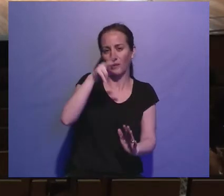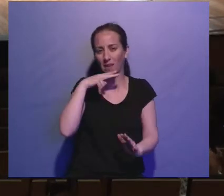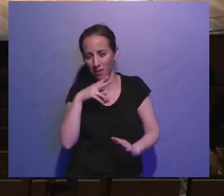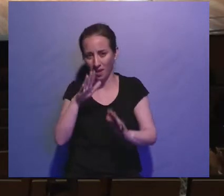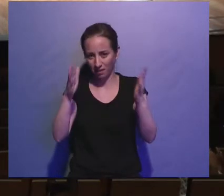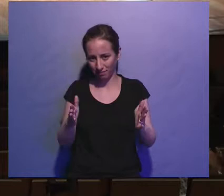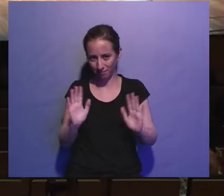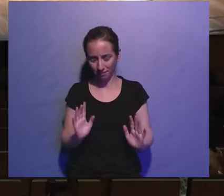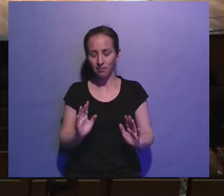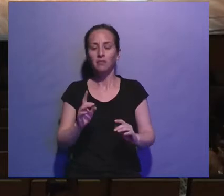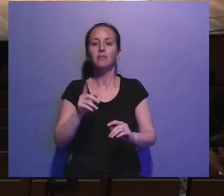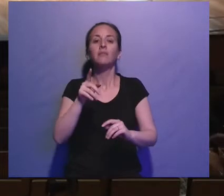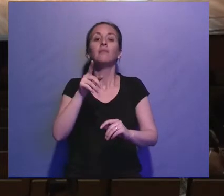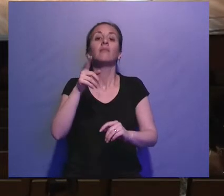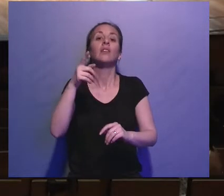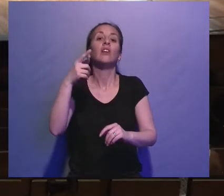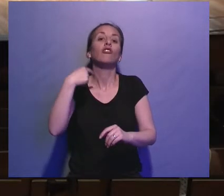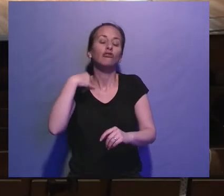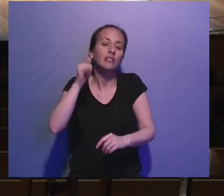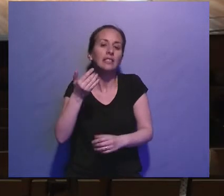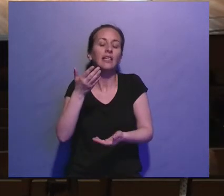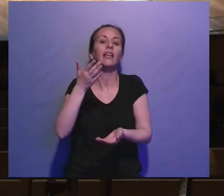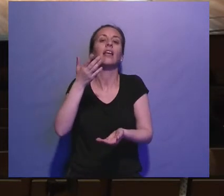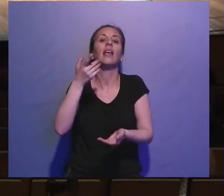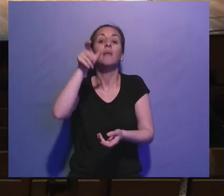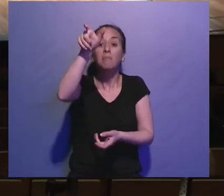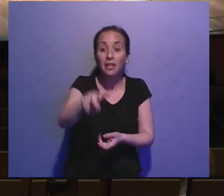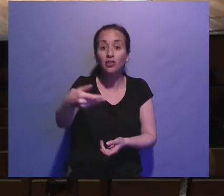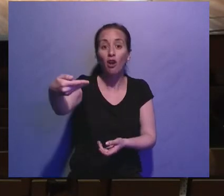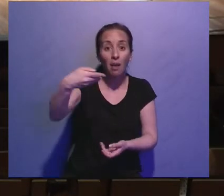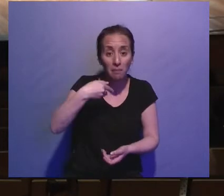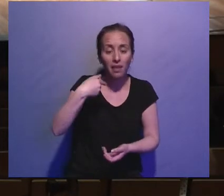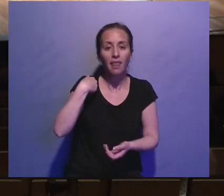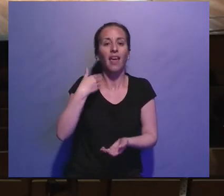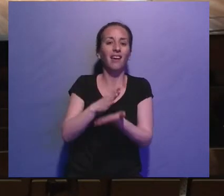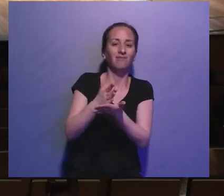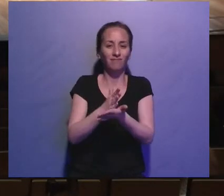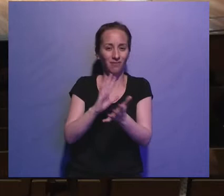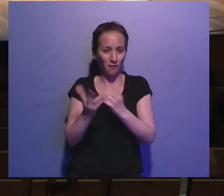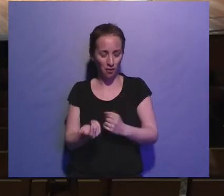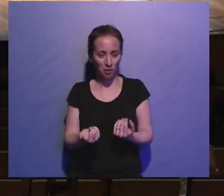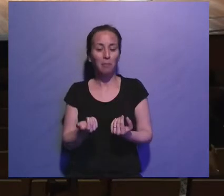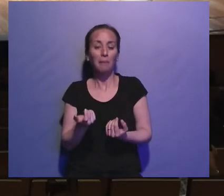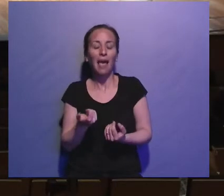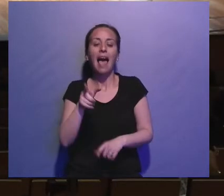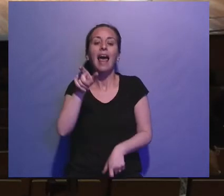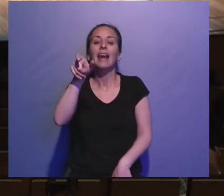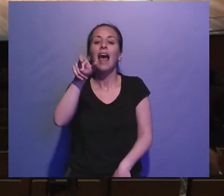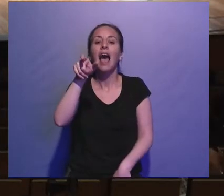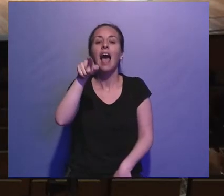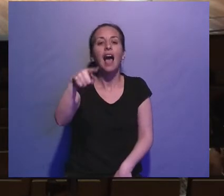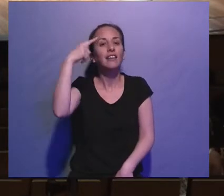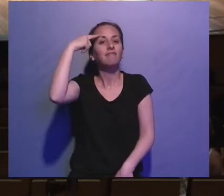actually administrative working days. So we also mediate or intermediate with